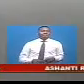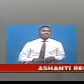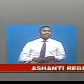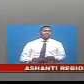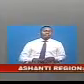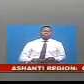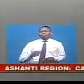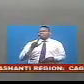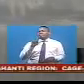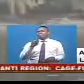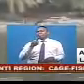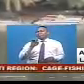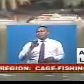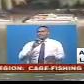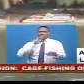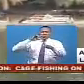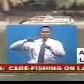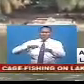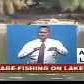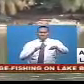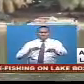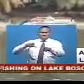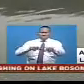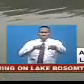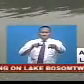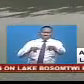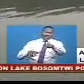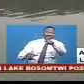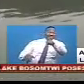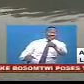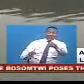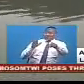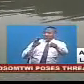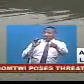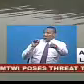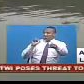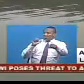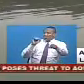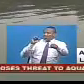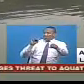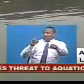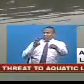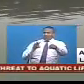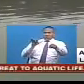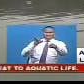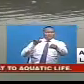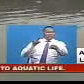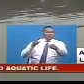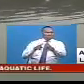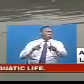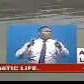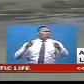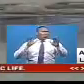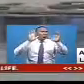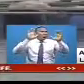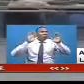Lake Bosomtwe and its catchment area are said to have a rich biological diversity, and it is one of 6 crater lakes in the world